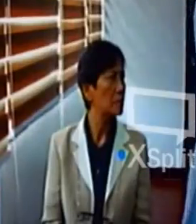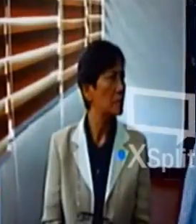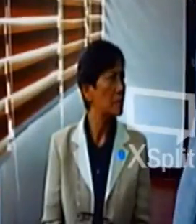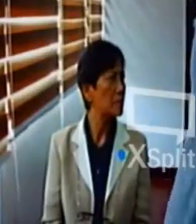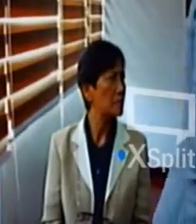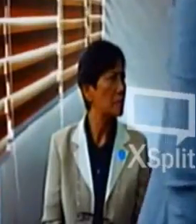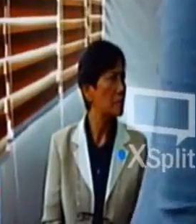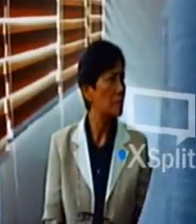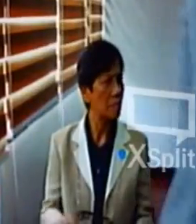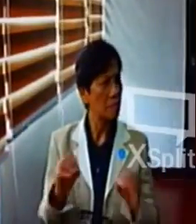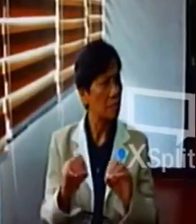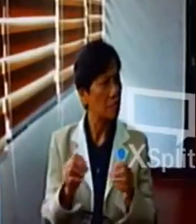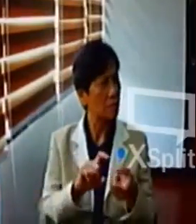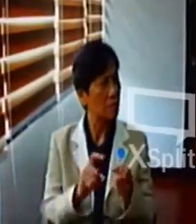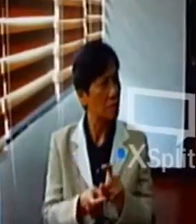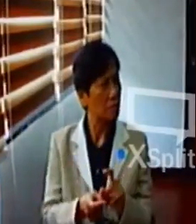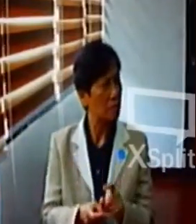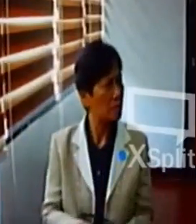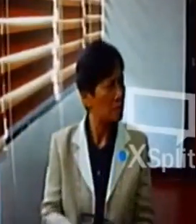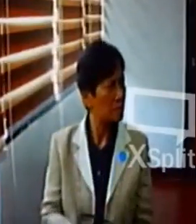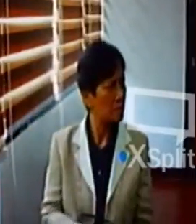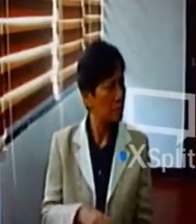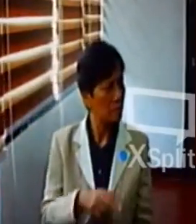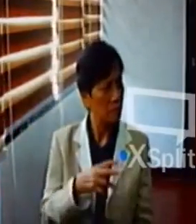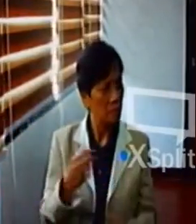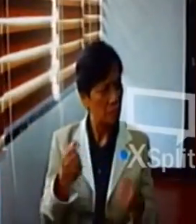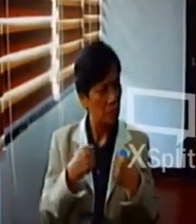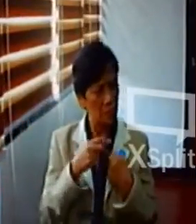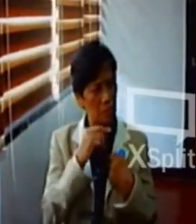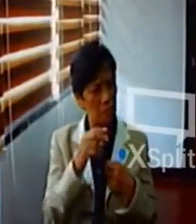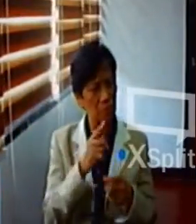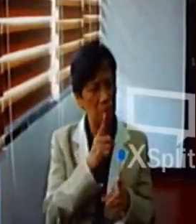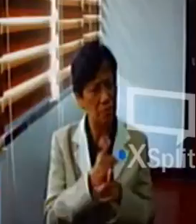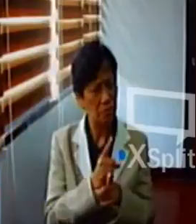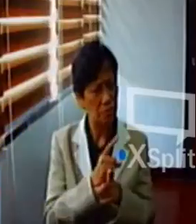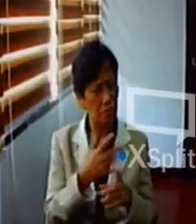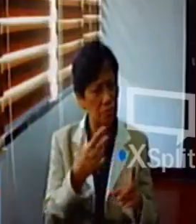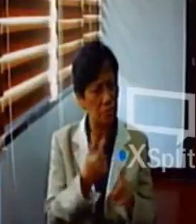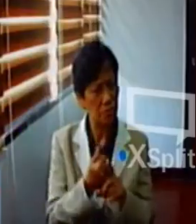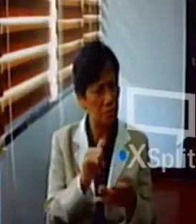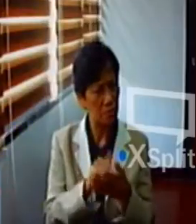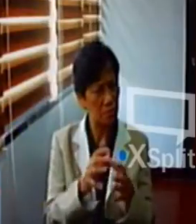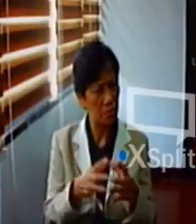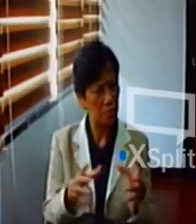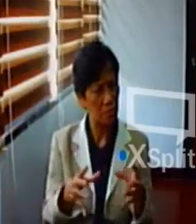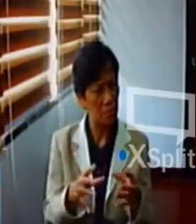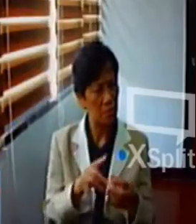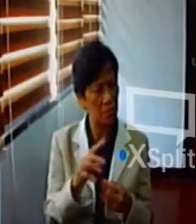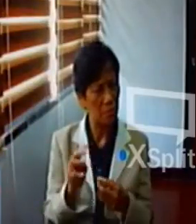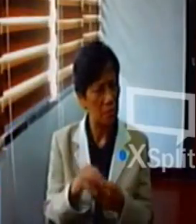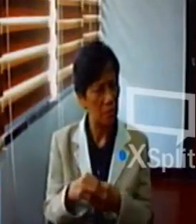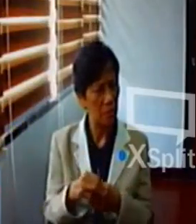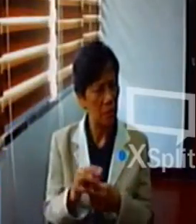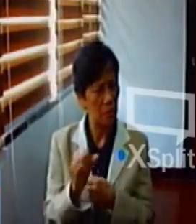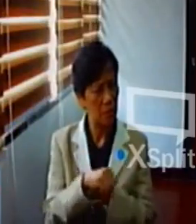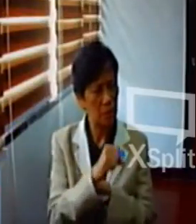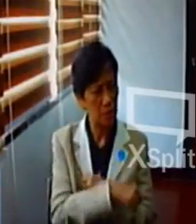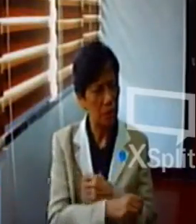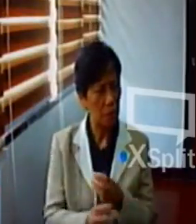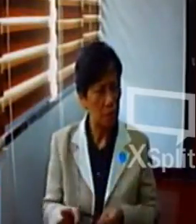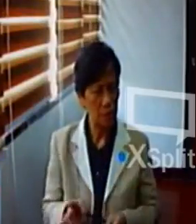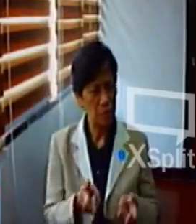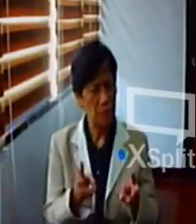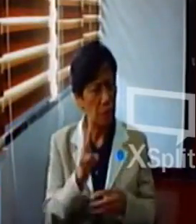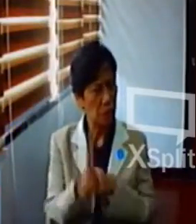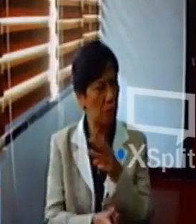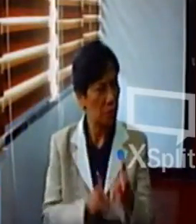really impacted that much our marine world? I mean, yeah.